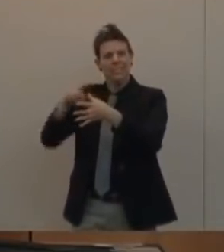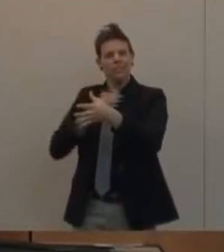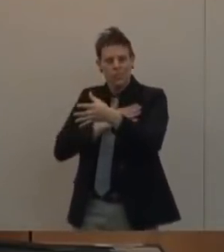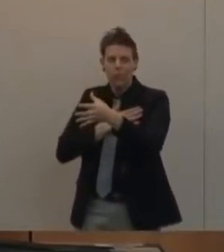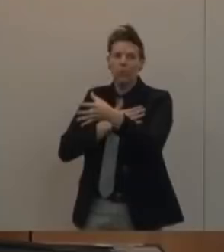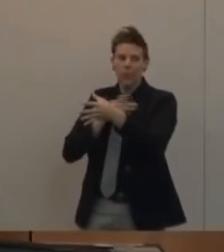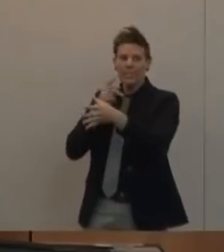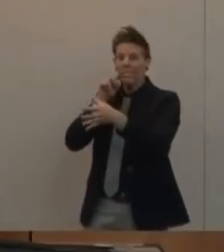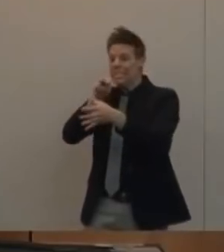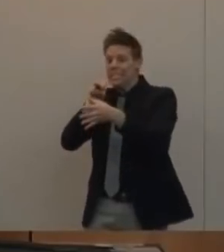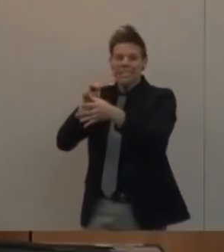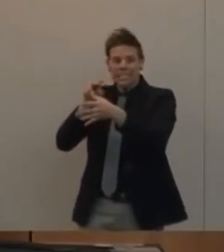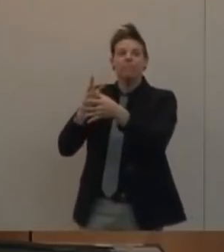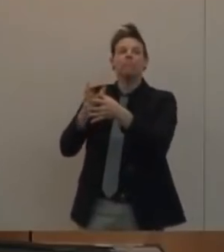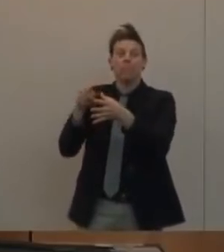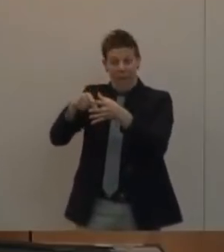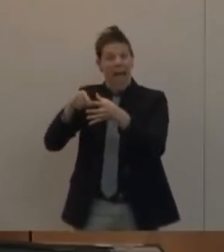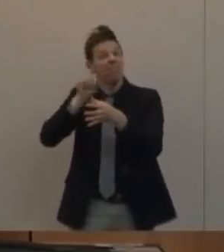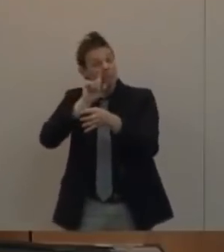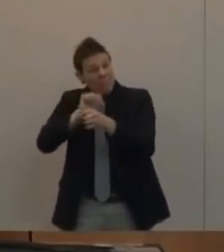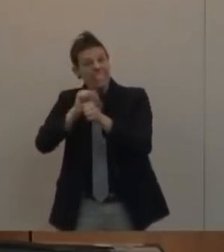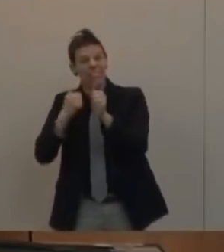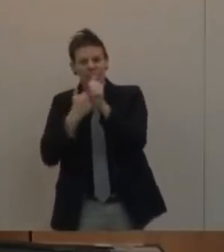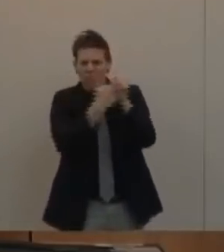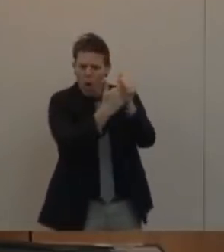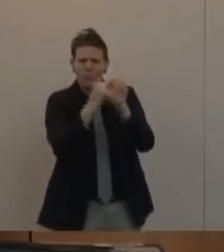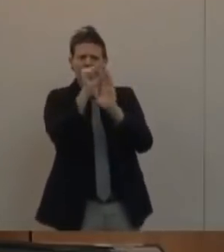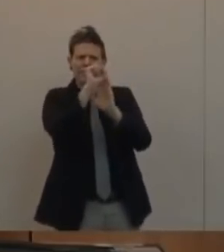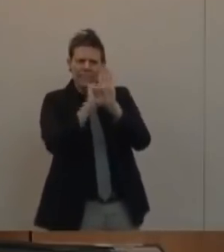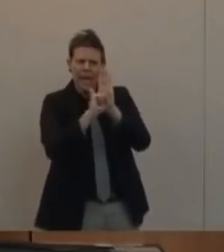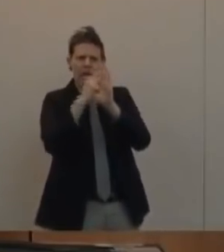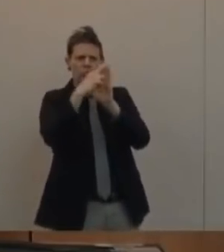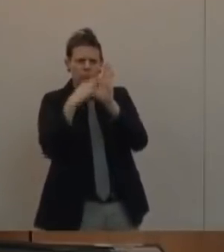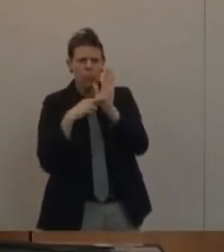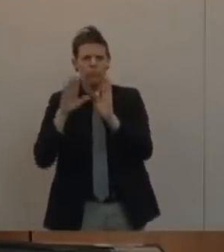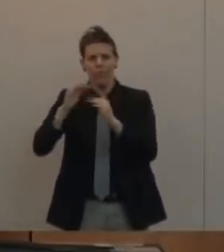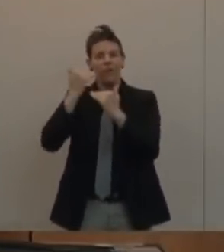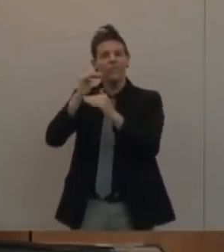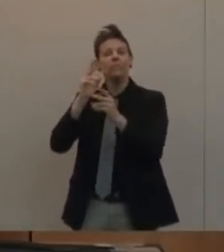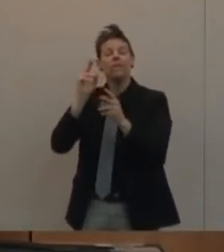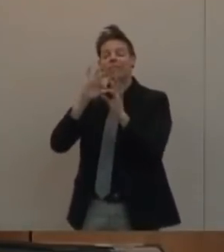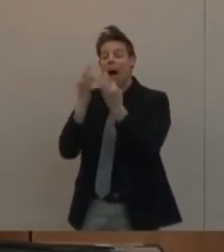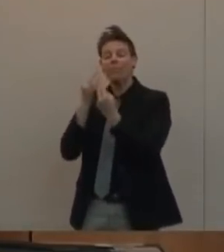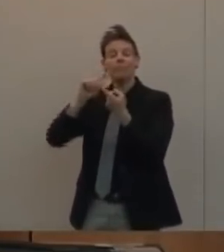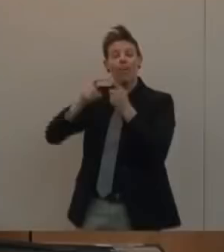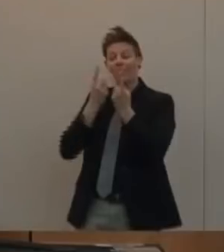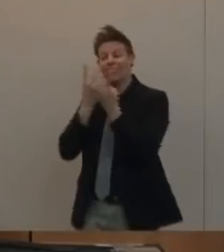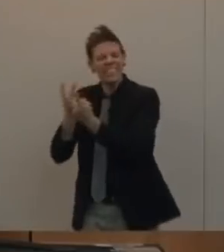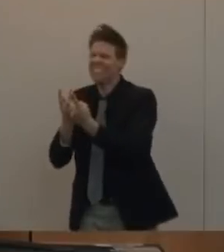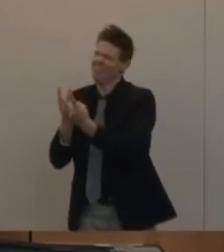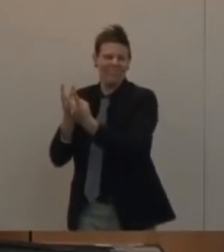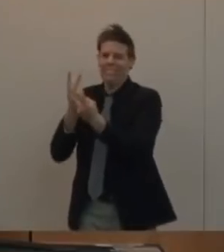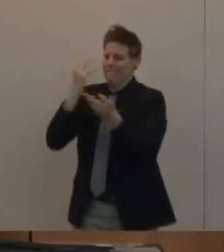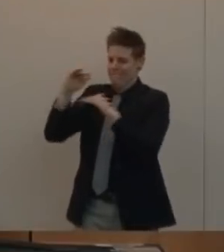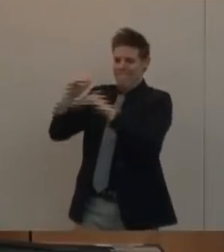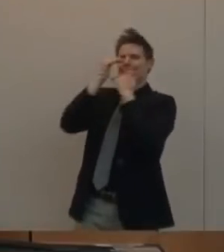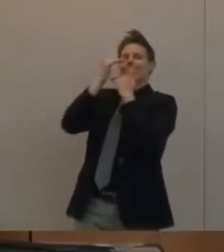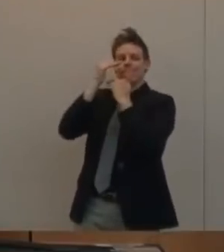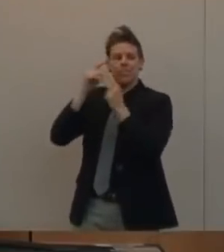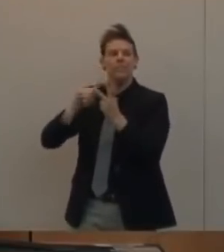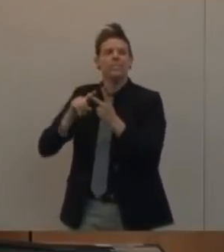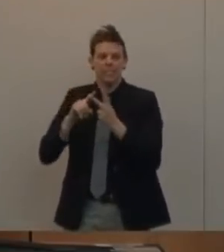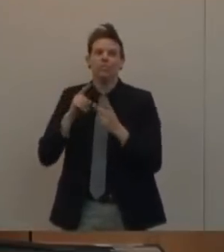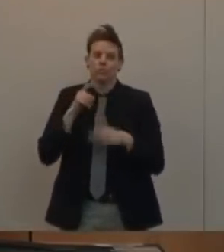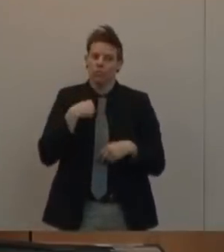the state's protocol, limiting all visitation that wasn't end of life or hospice related, being very clear it was only